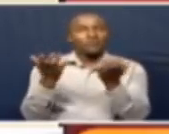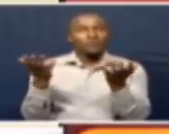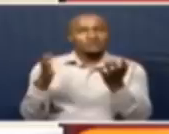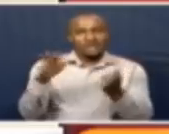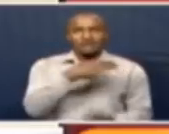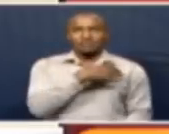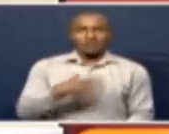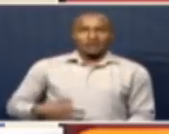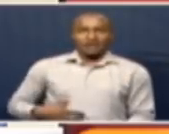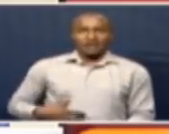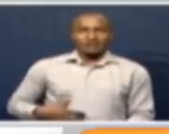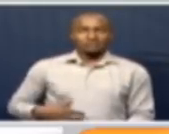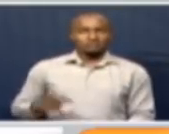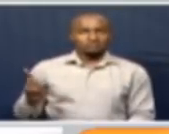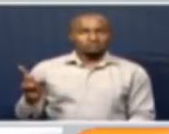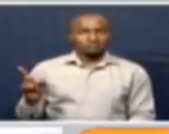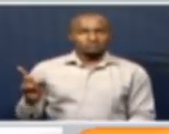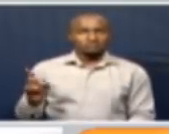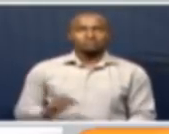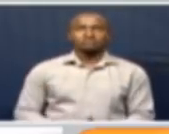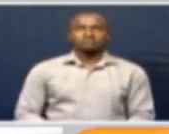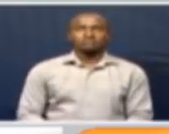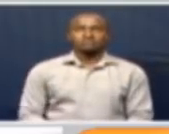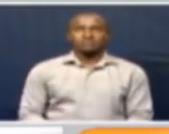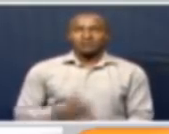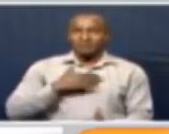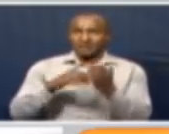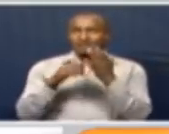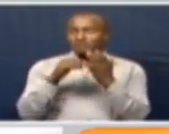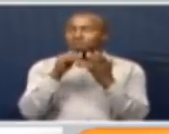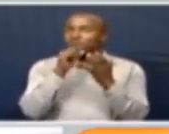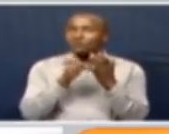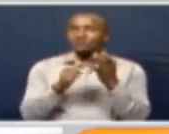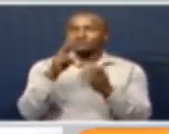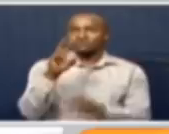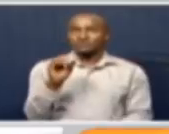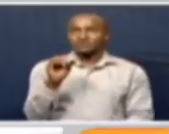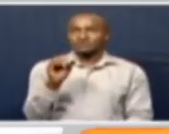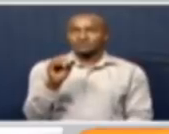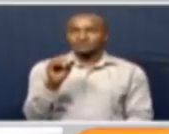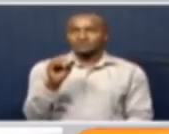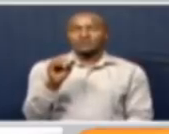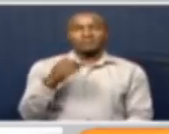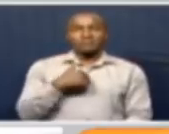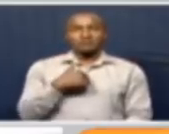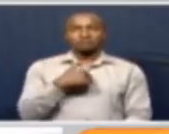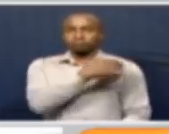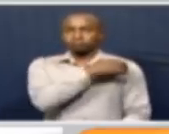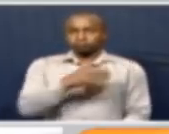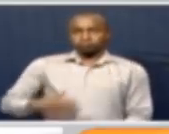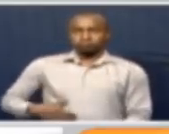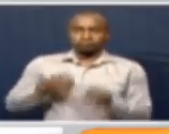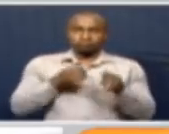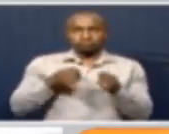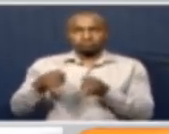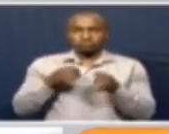modeling. So, Butu, I'm 20 years of age and an upcoming fashion model. I've been